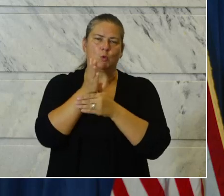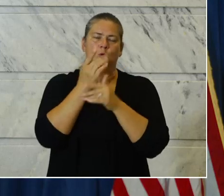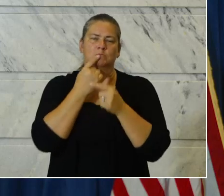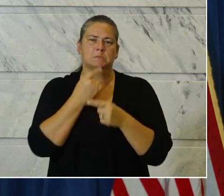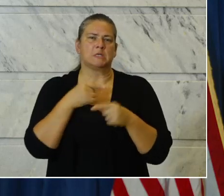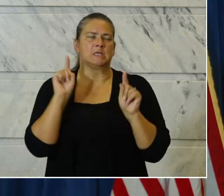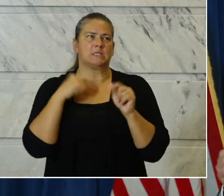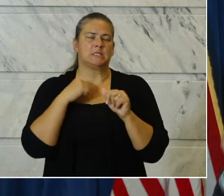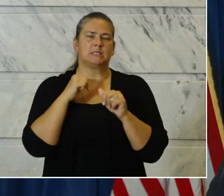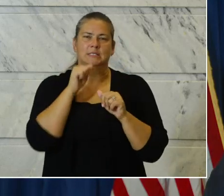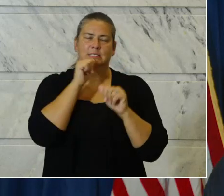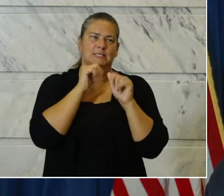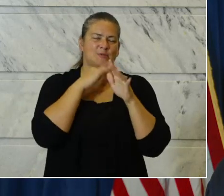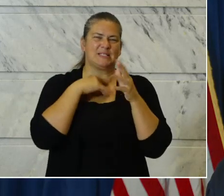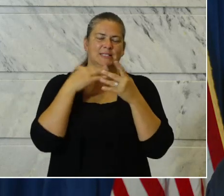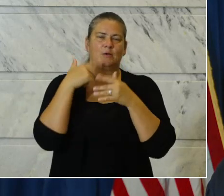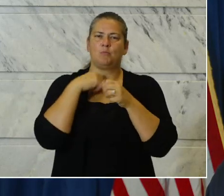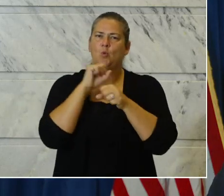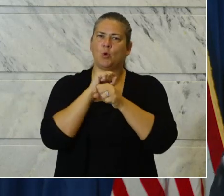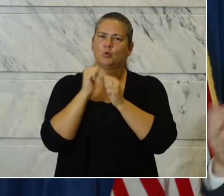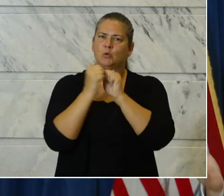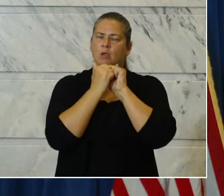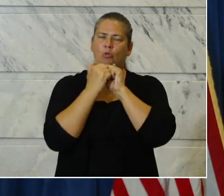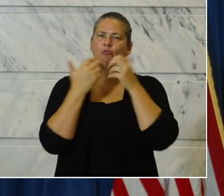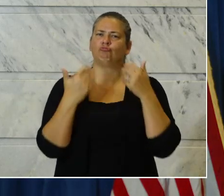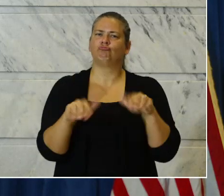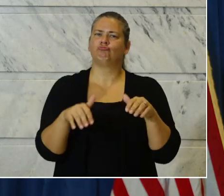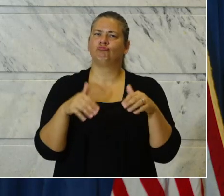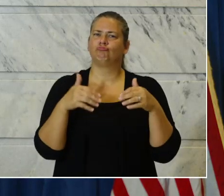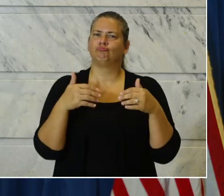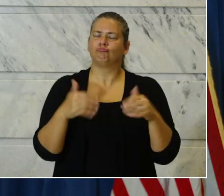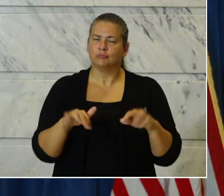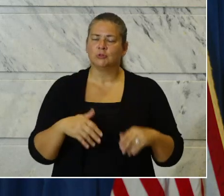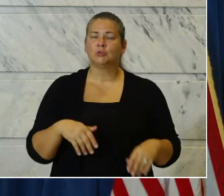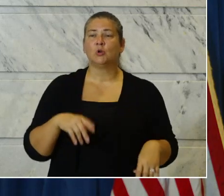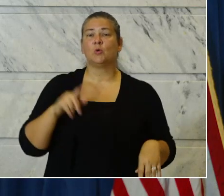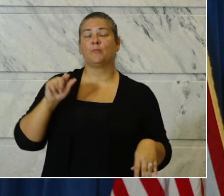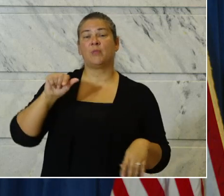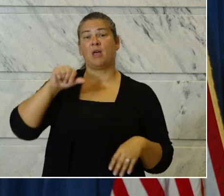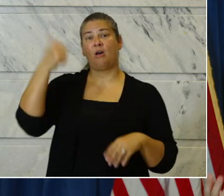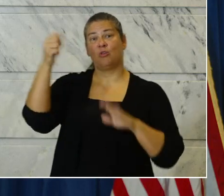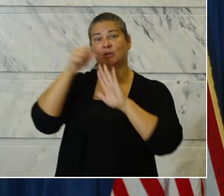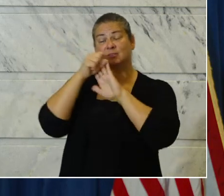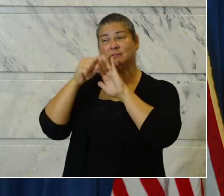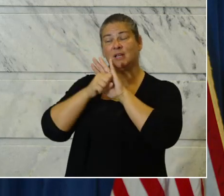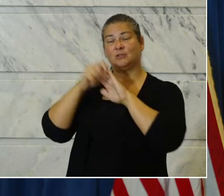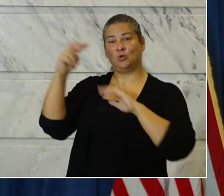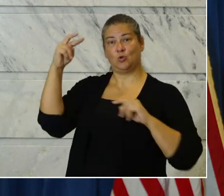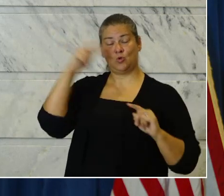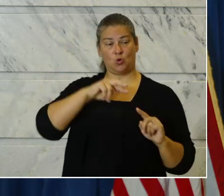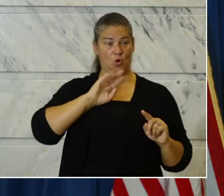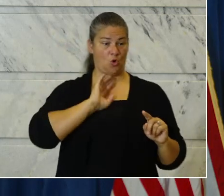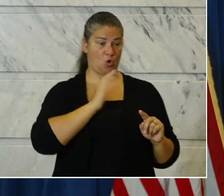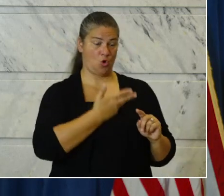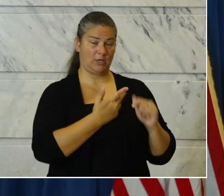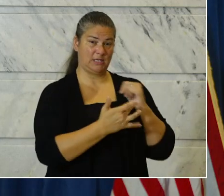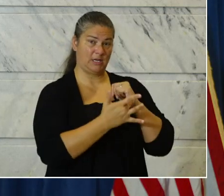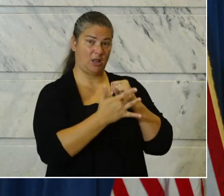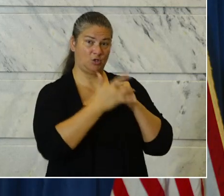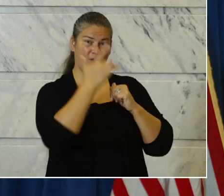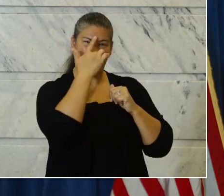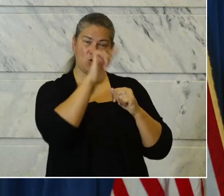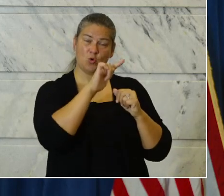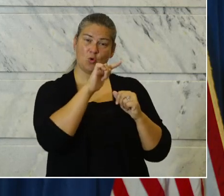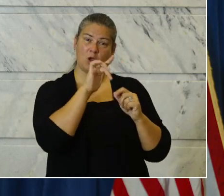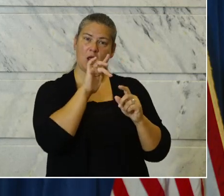And so another state has observed what we're doing in Kentucky for contact tracing, the technology tools we use, and